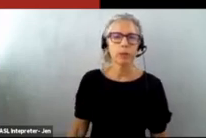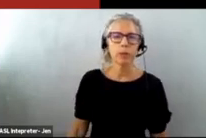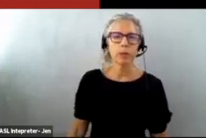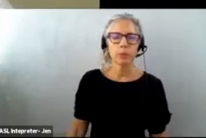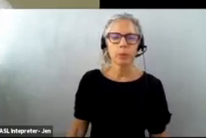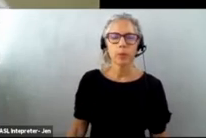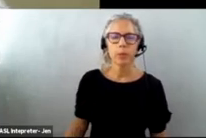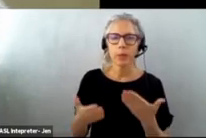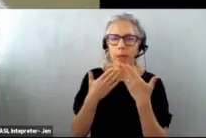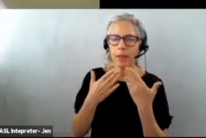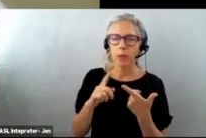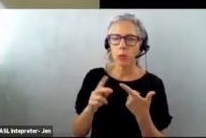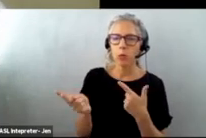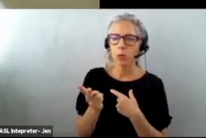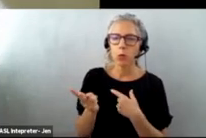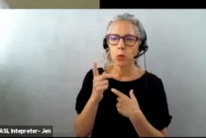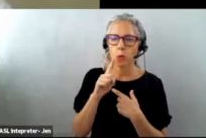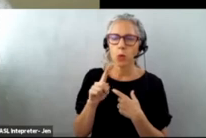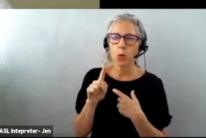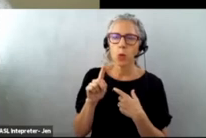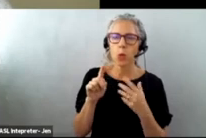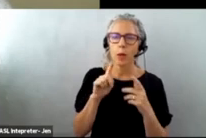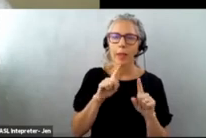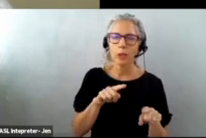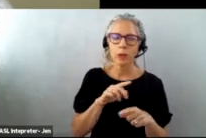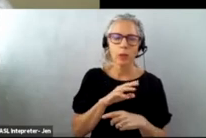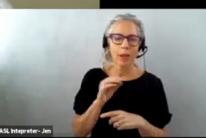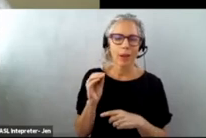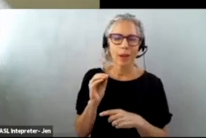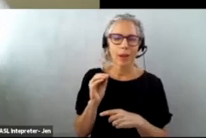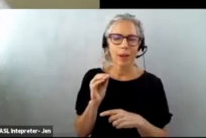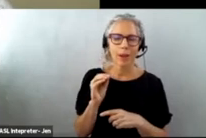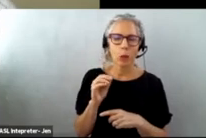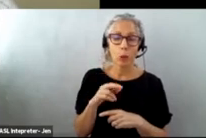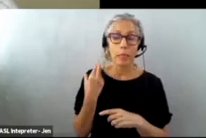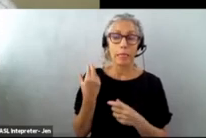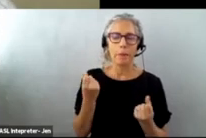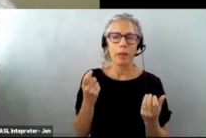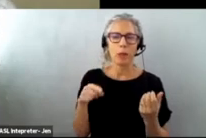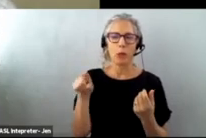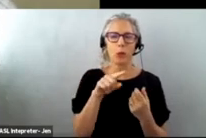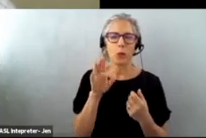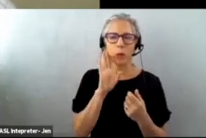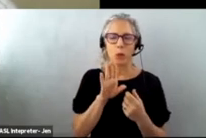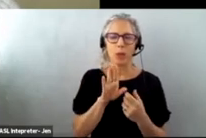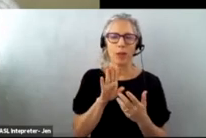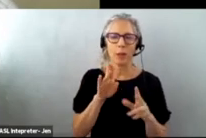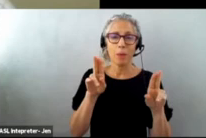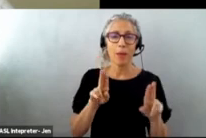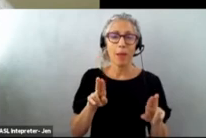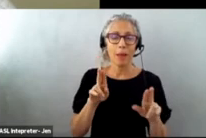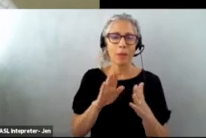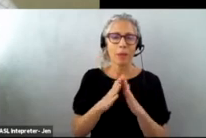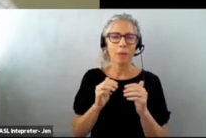Well, thank you to the two of you for those answers. And at the risk that many of you are going to apply and will eventually be